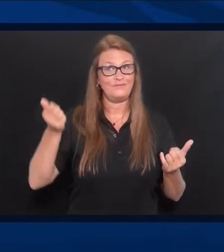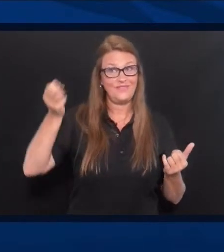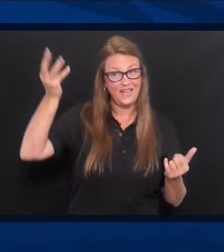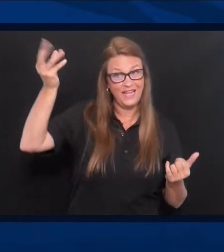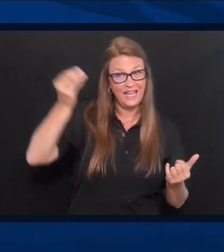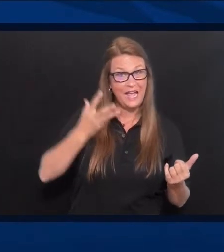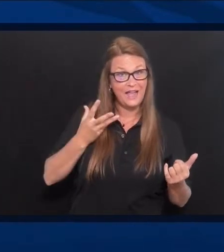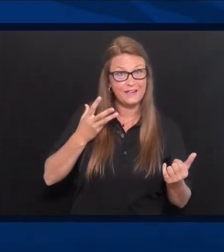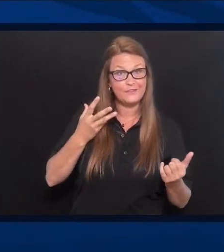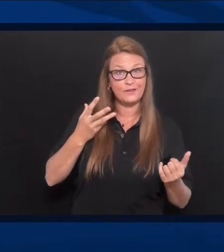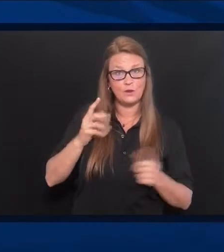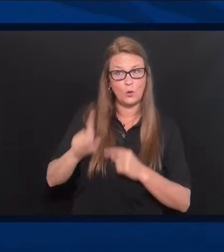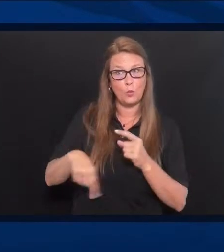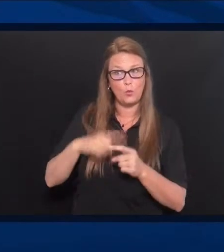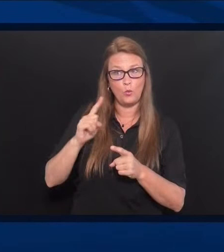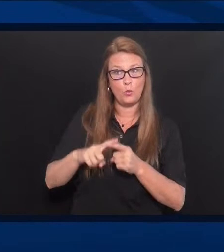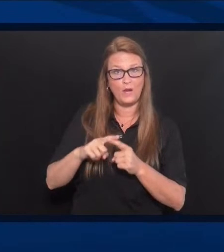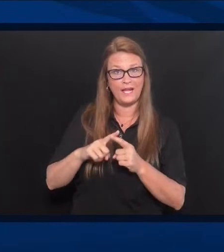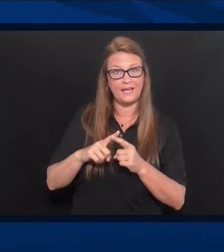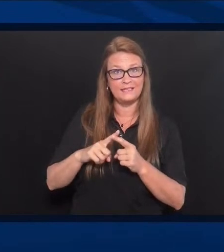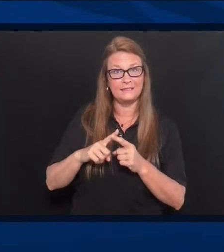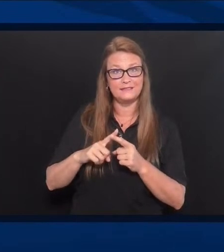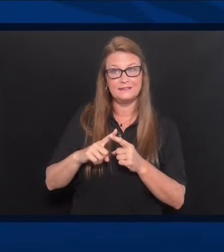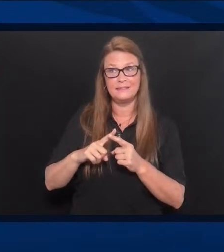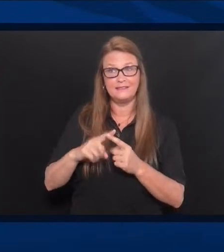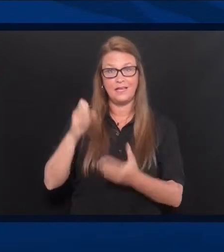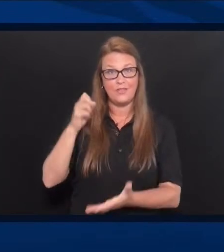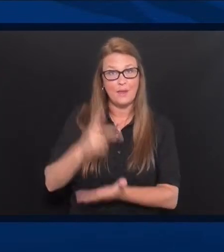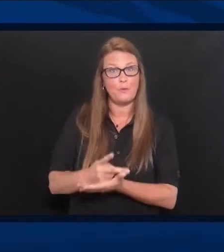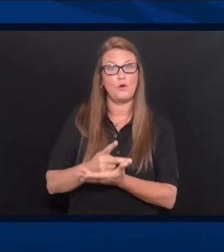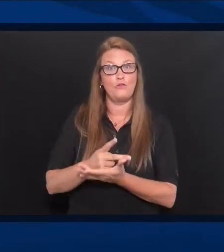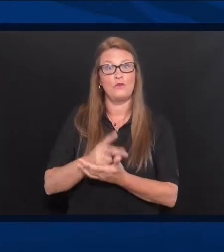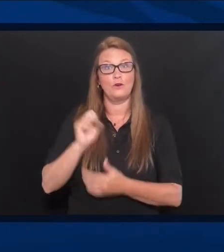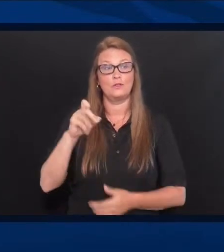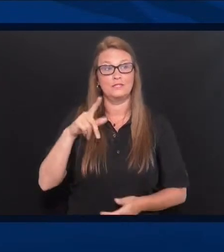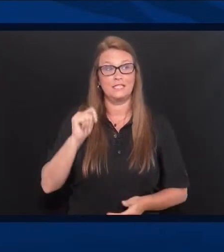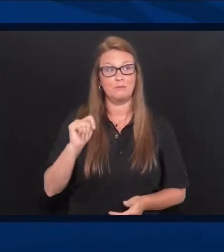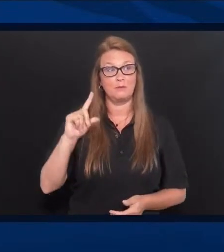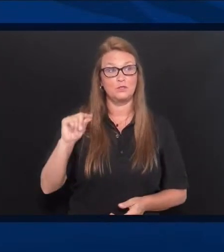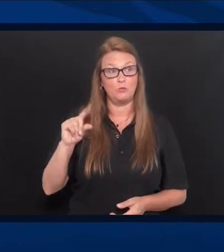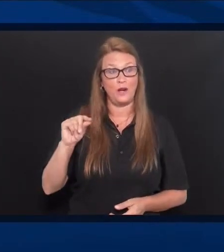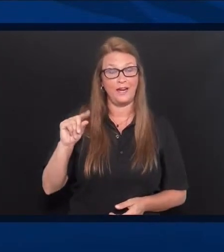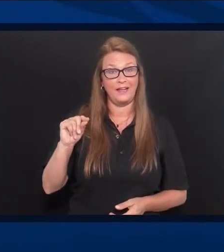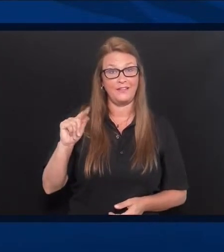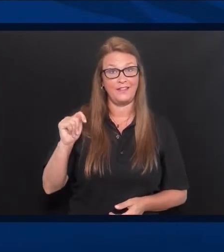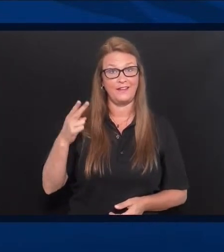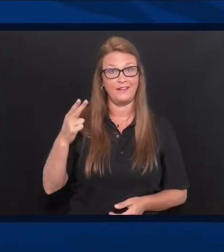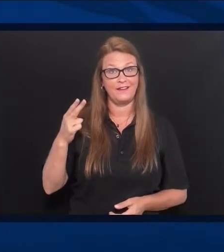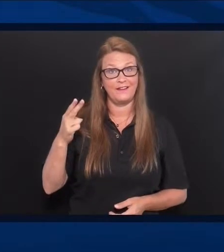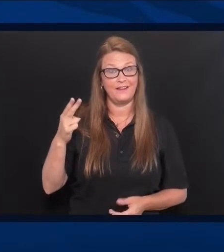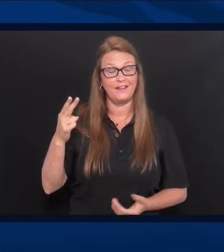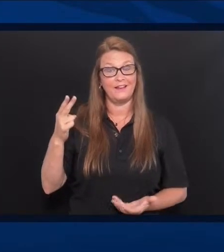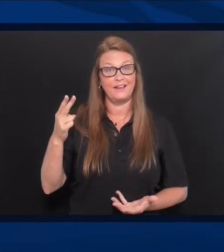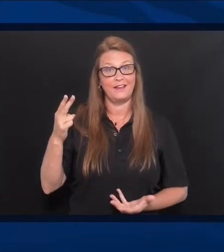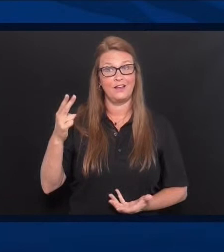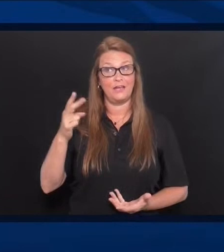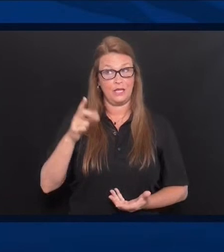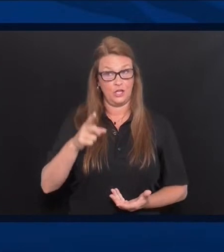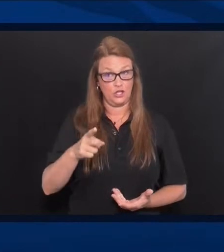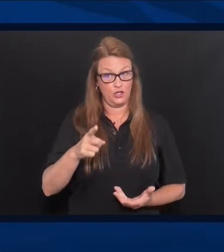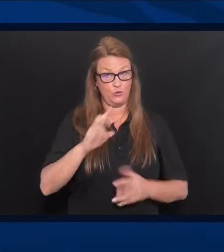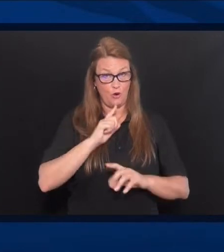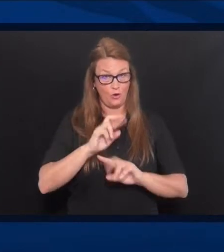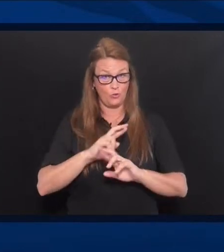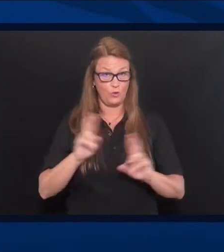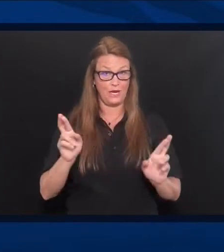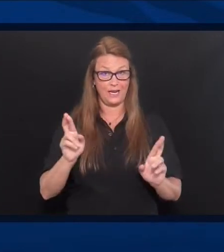indication of when you will get the official okay to go on September 20th? And if you are,